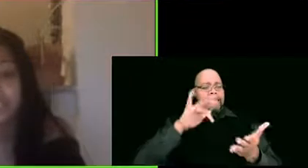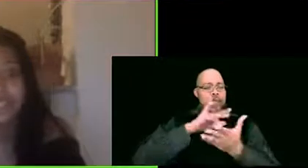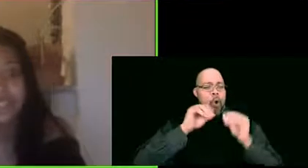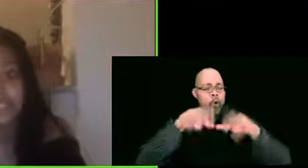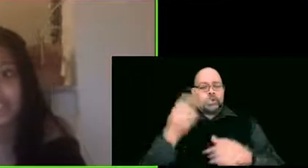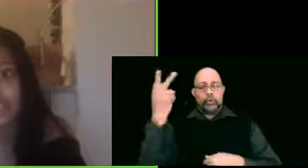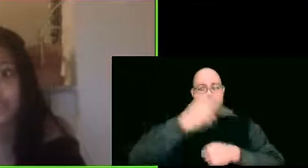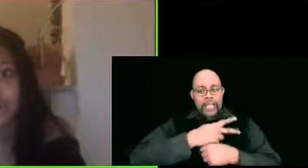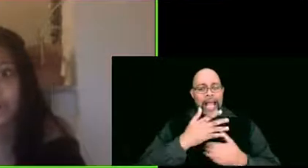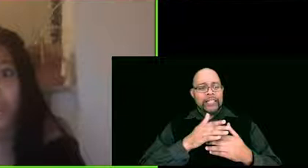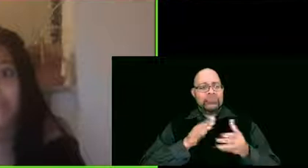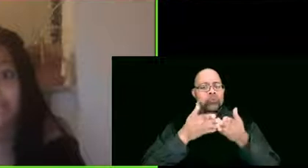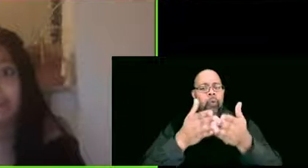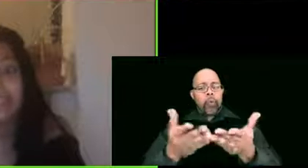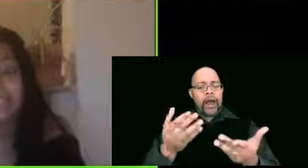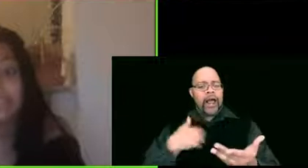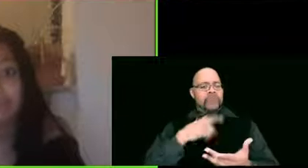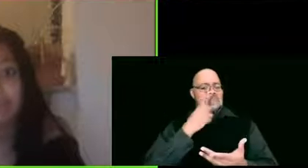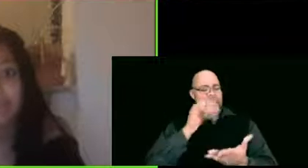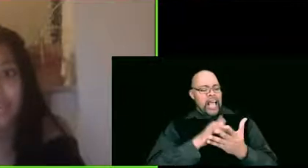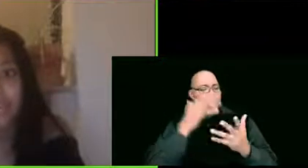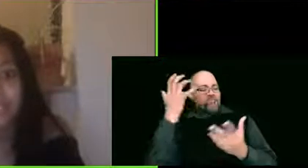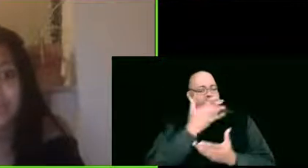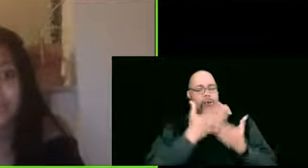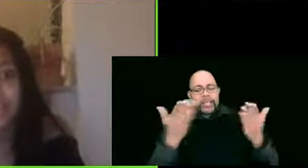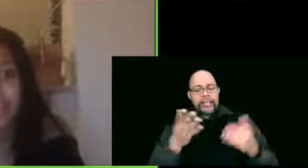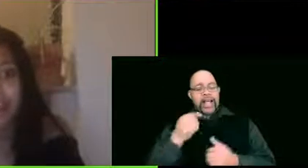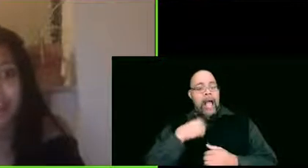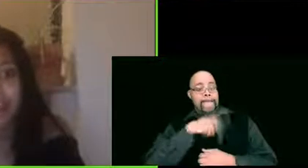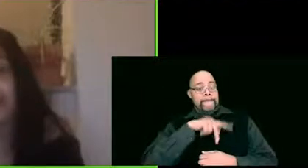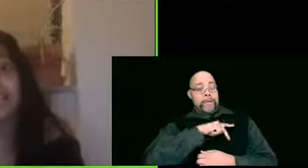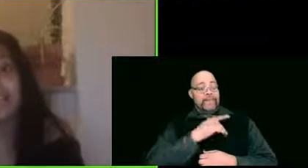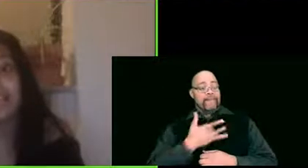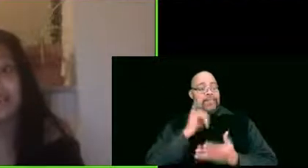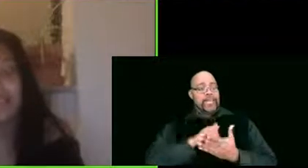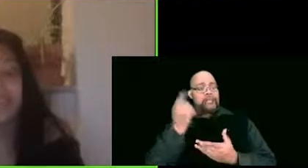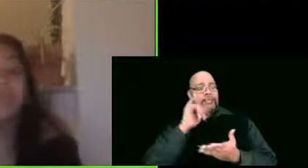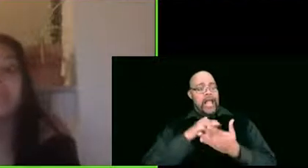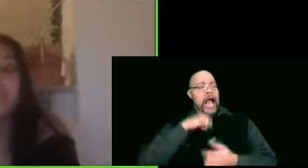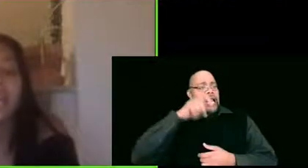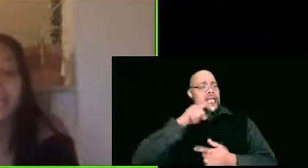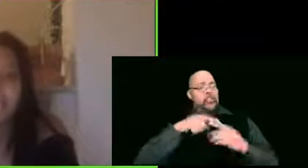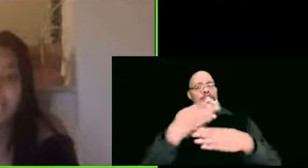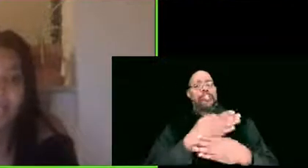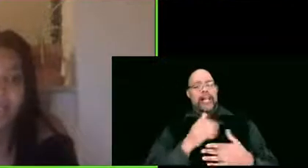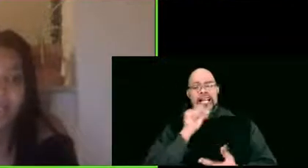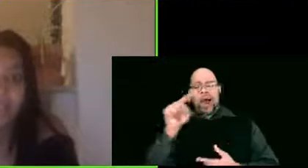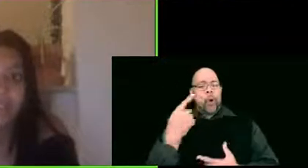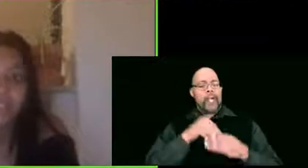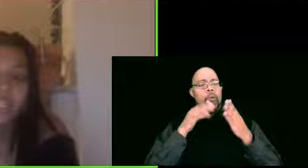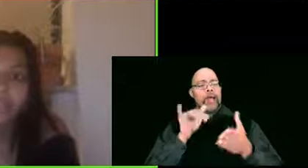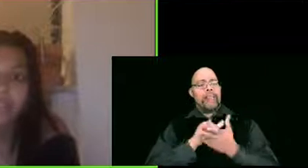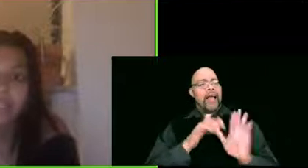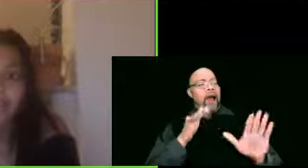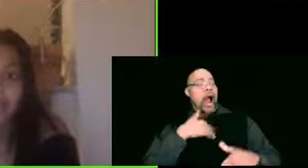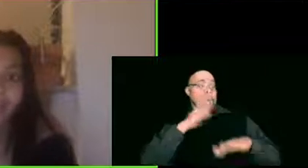the ocean, 2 days offshore, and experience these incredible things. And I personally felt that that was something that I needed to share, and